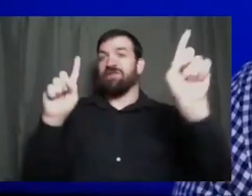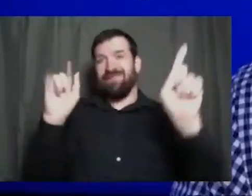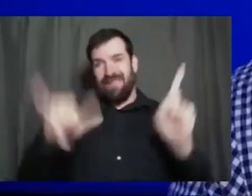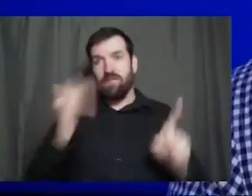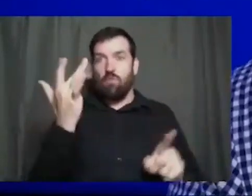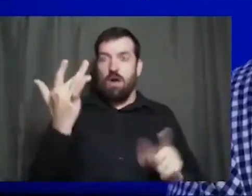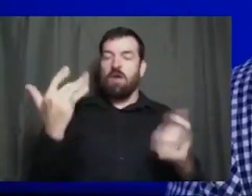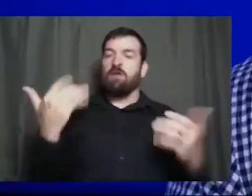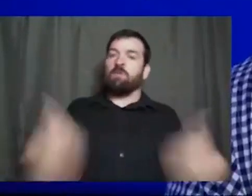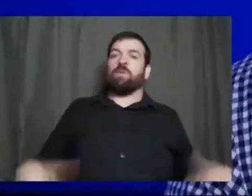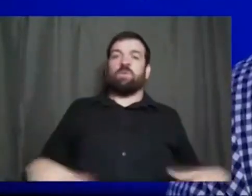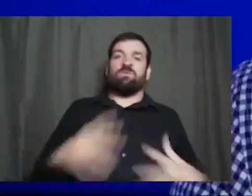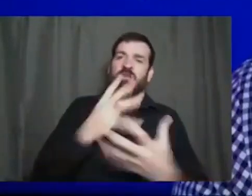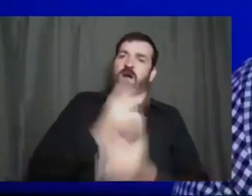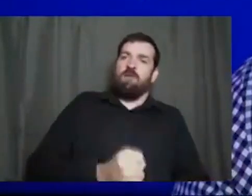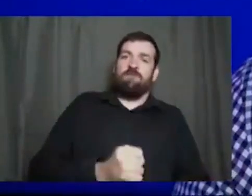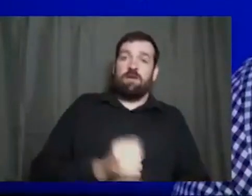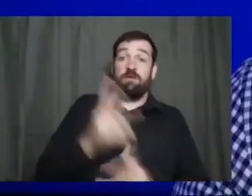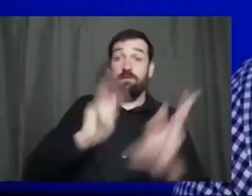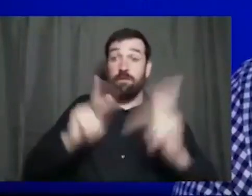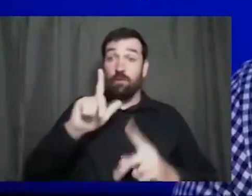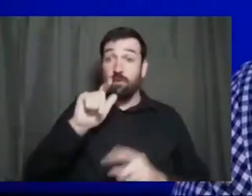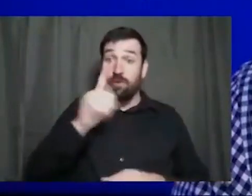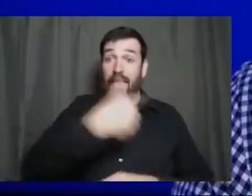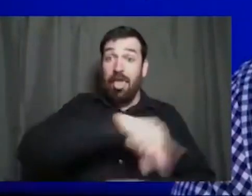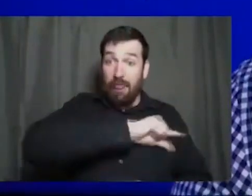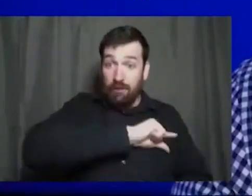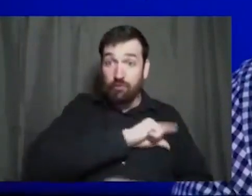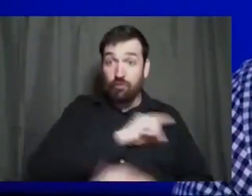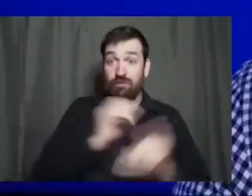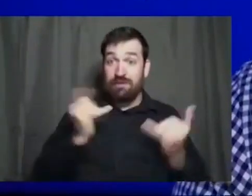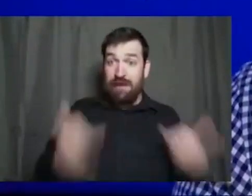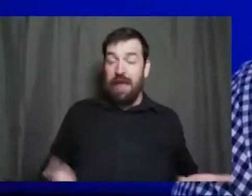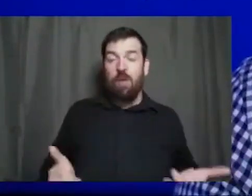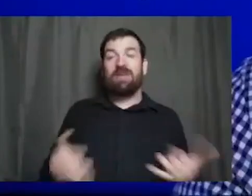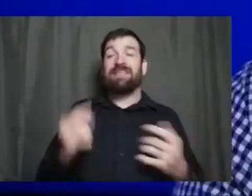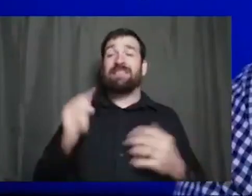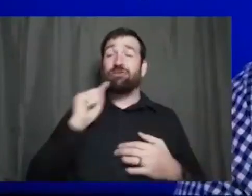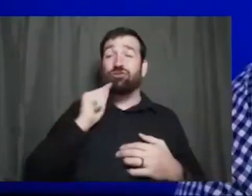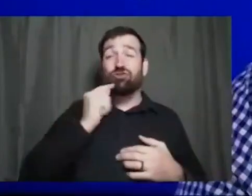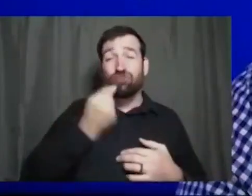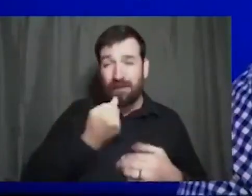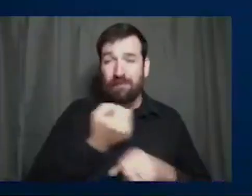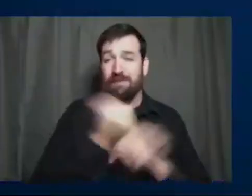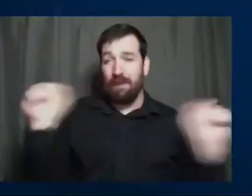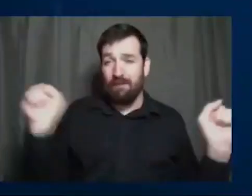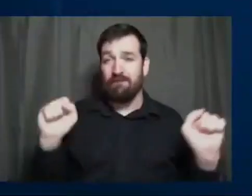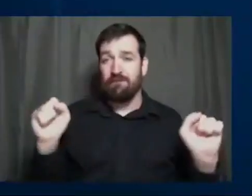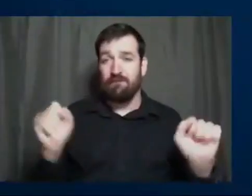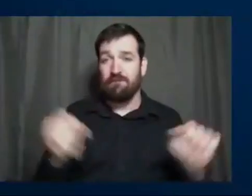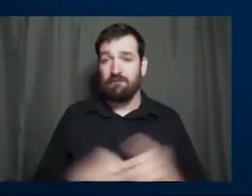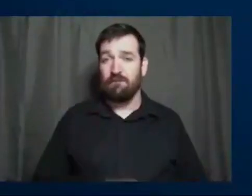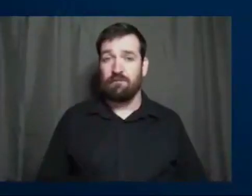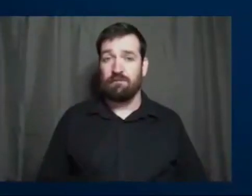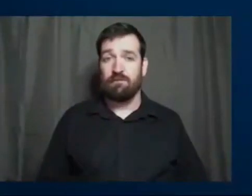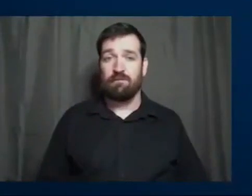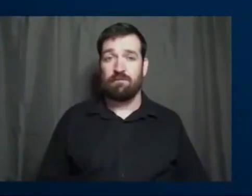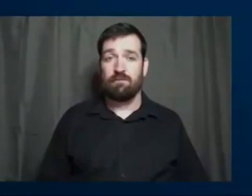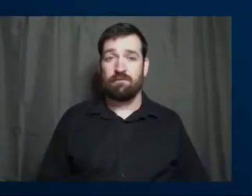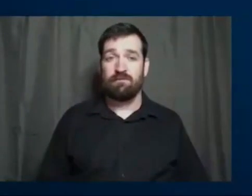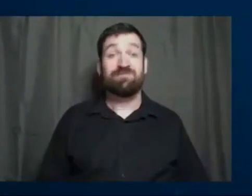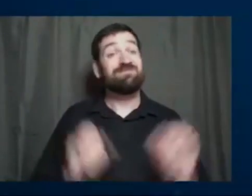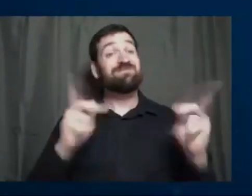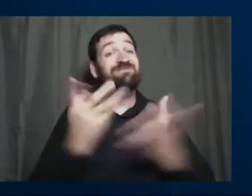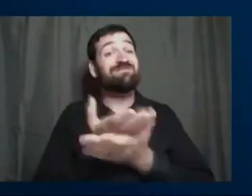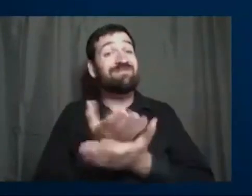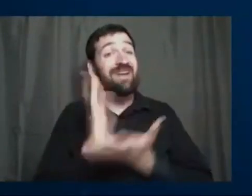you that the people who are eligible for the vaccine now, it's extremely safe to get the vaccine. All right, great. That's all I have